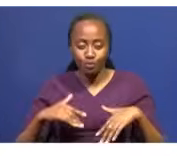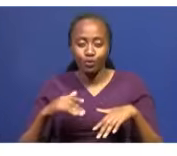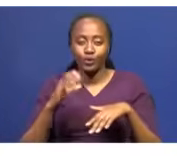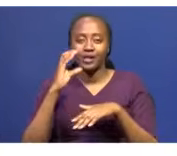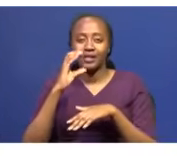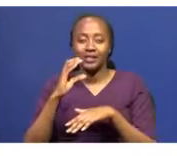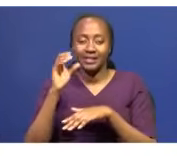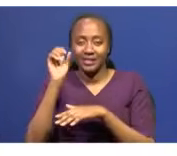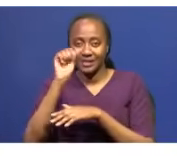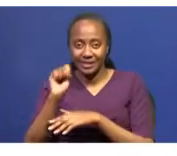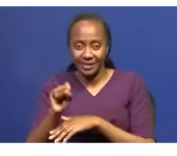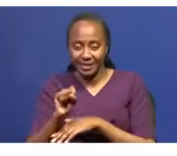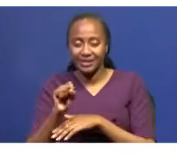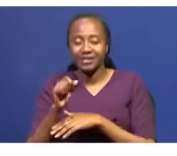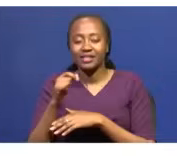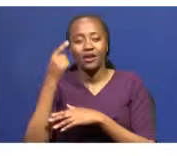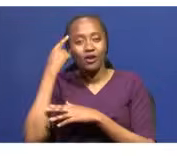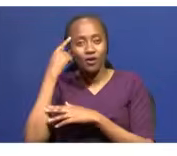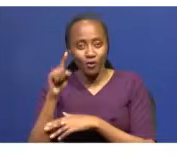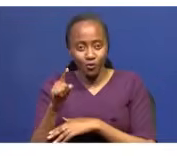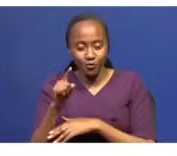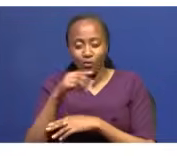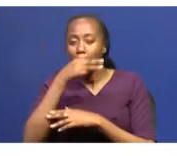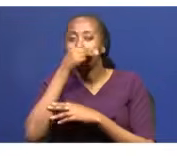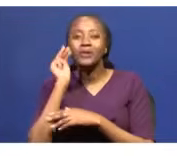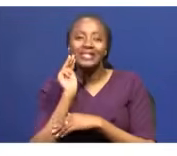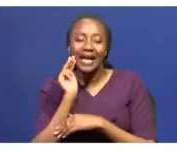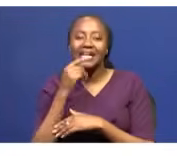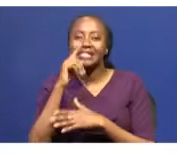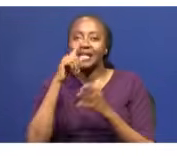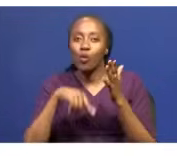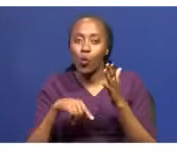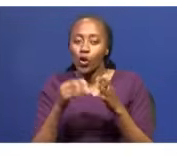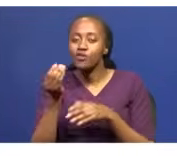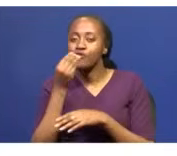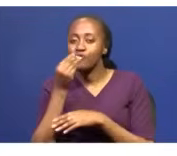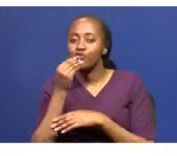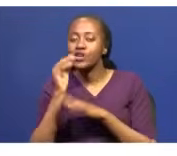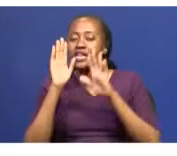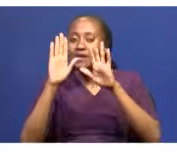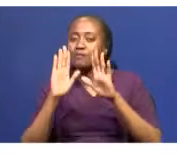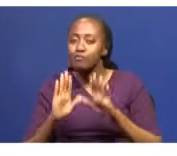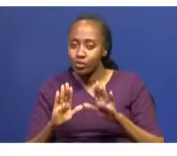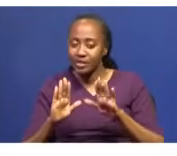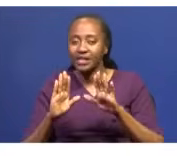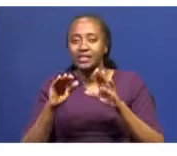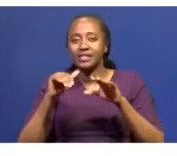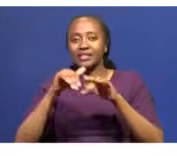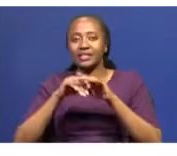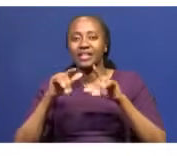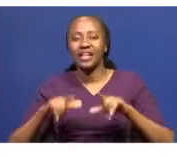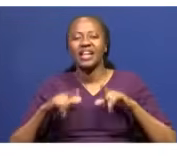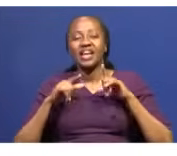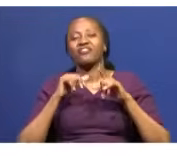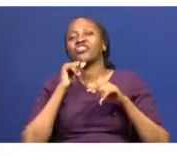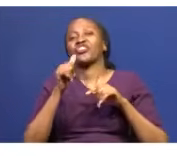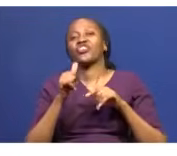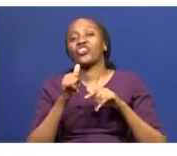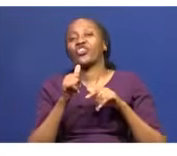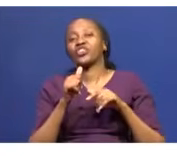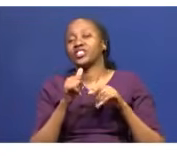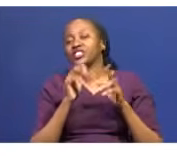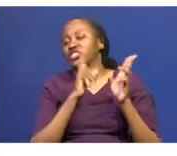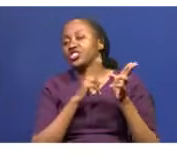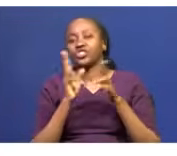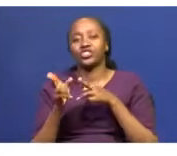Secretary Musalia Mudavadi says food security should be viewed as an urgent national priority and not as a distant